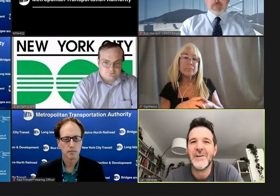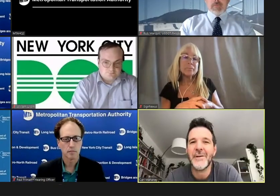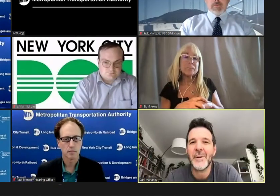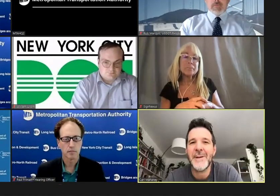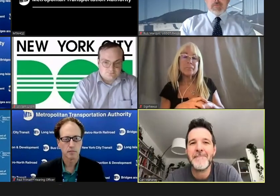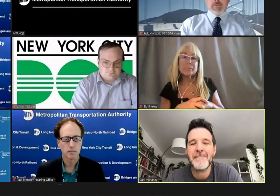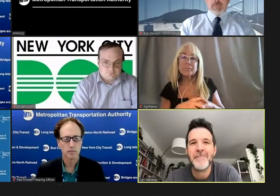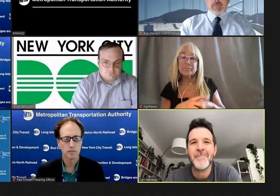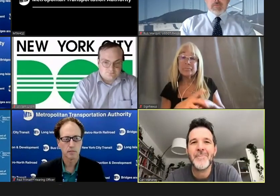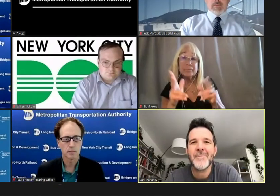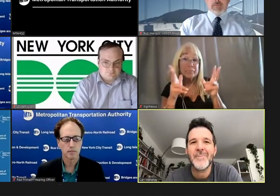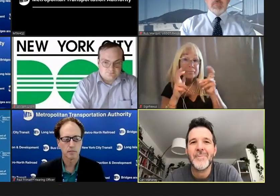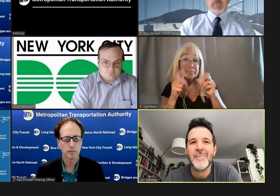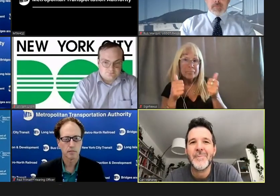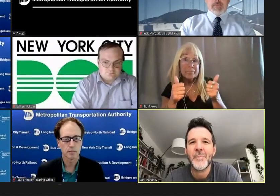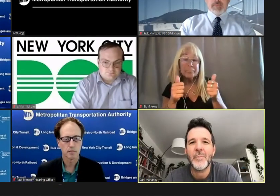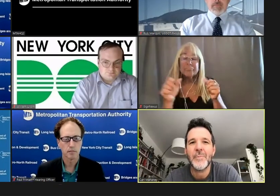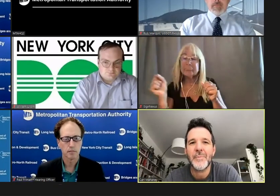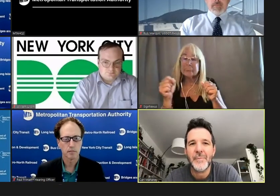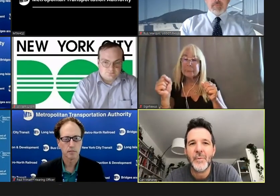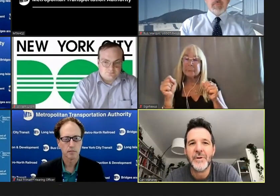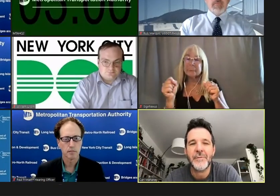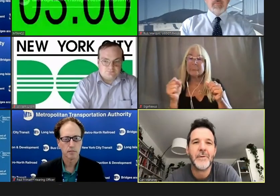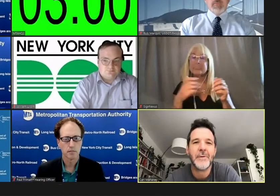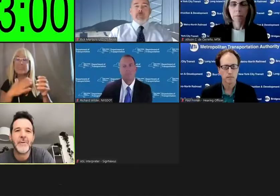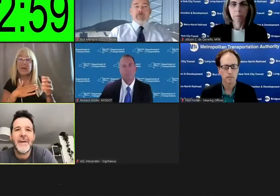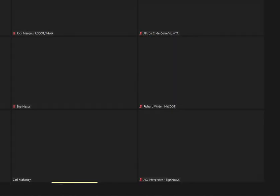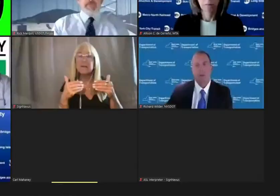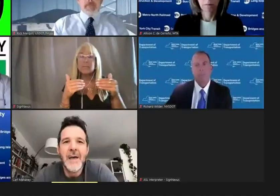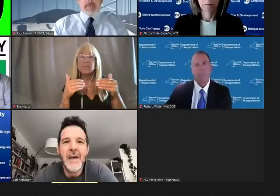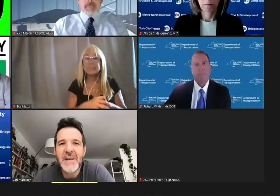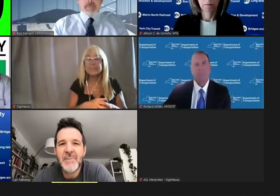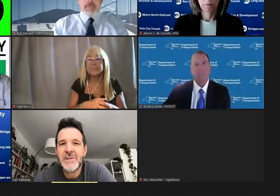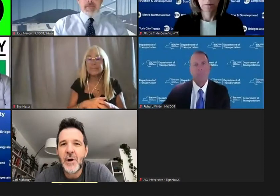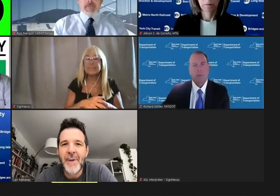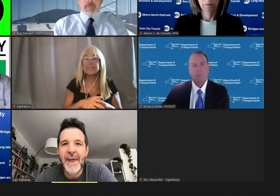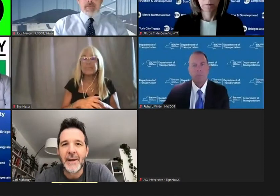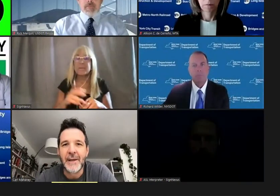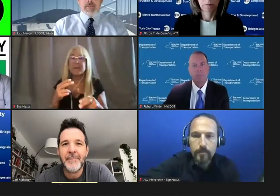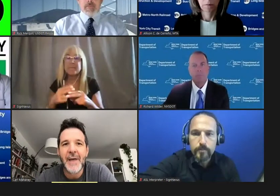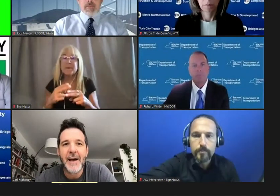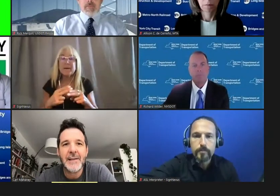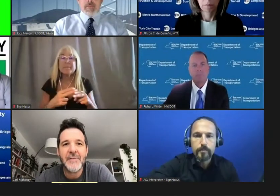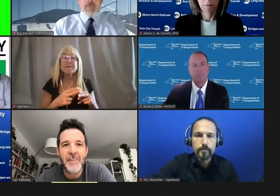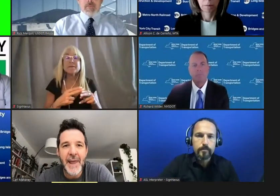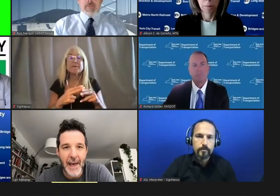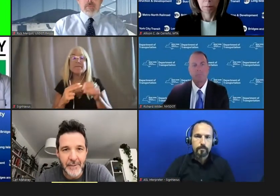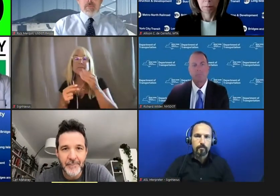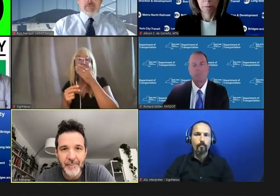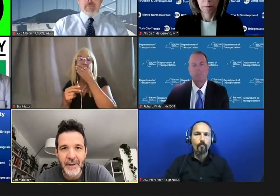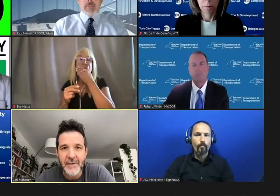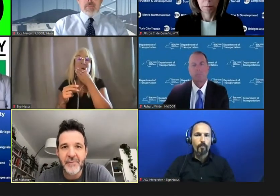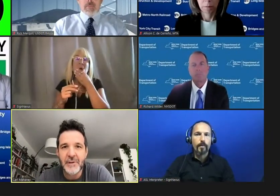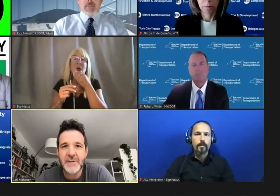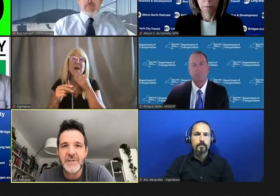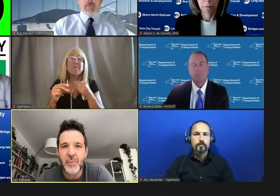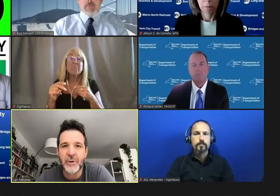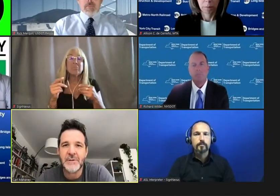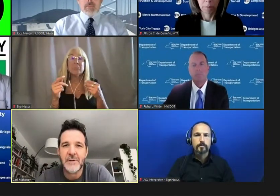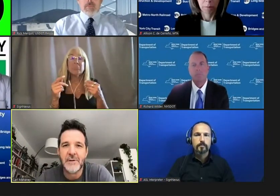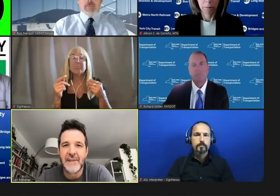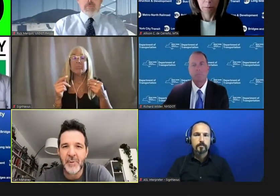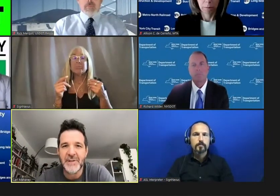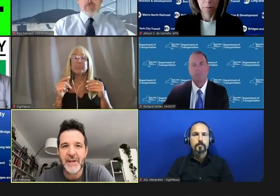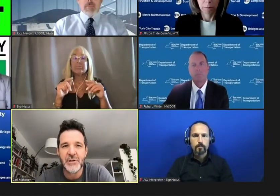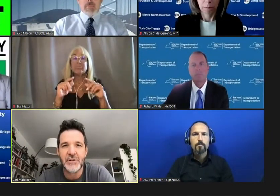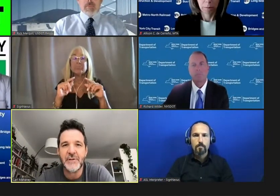hi can y'all hear me we can please proceed wonderful my name is Carl mahaney I live in Manhattan and I fully support